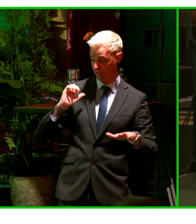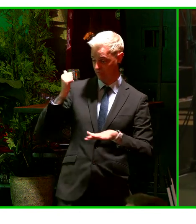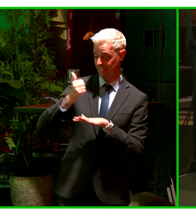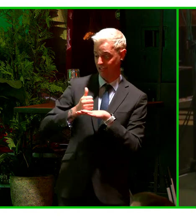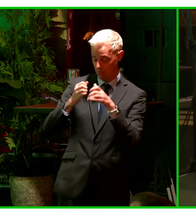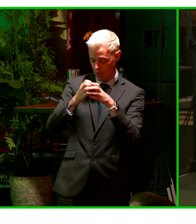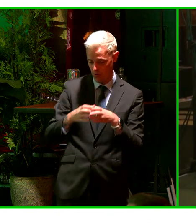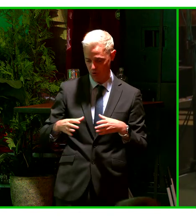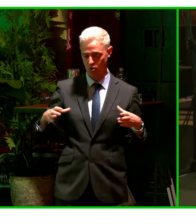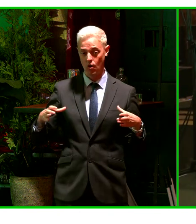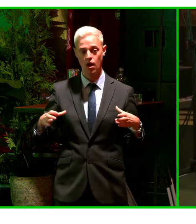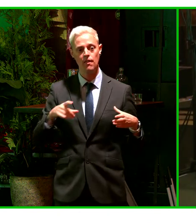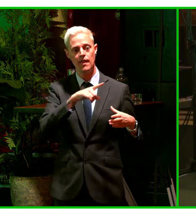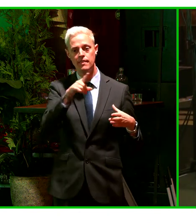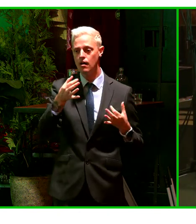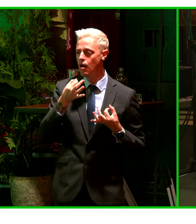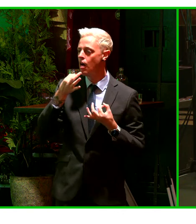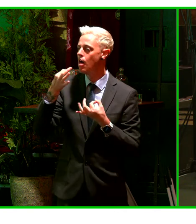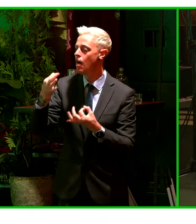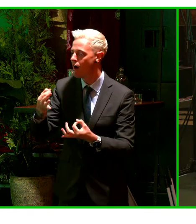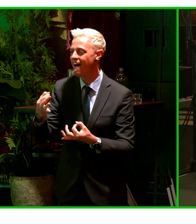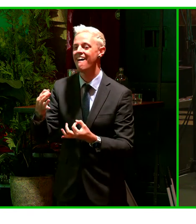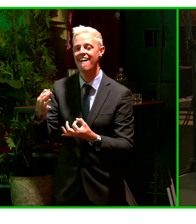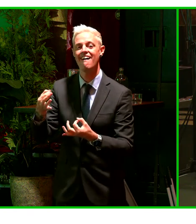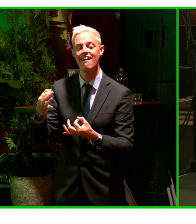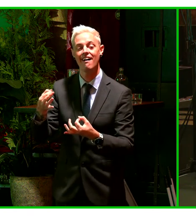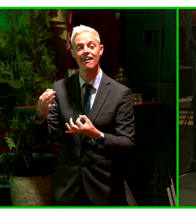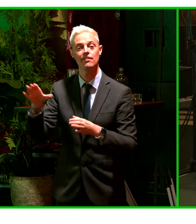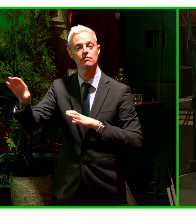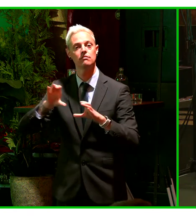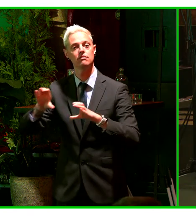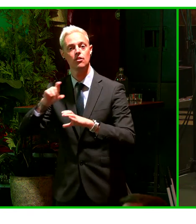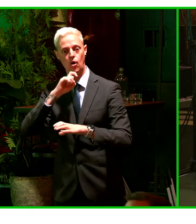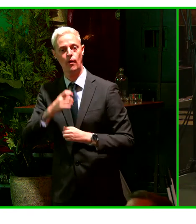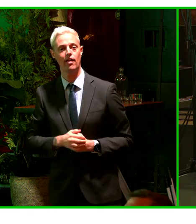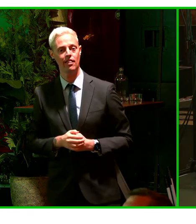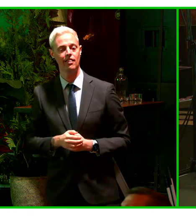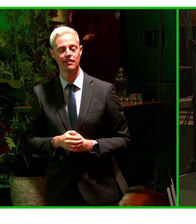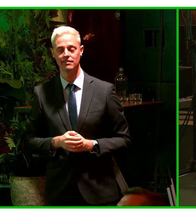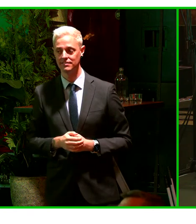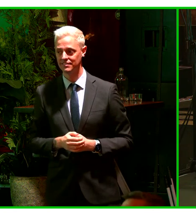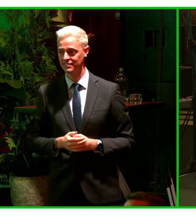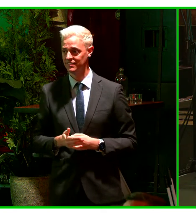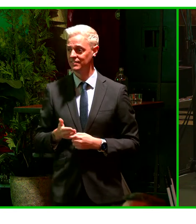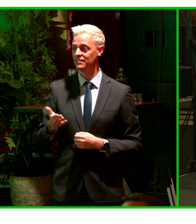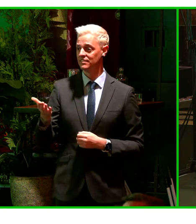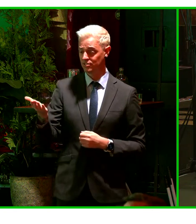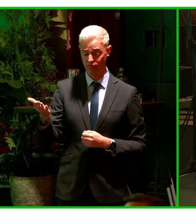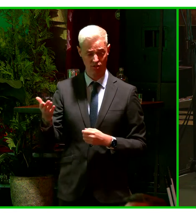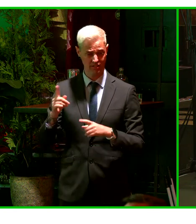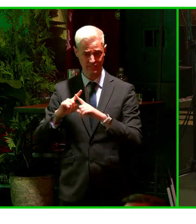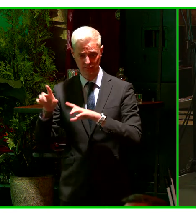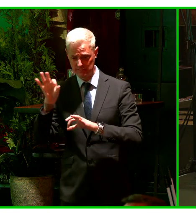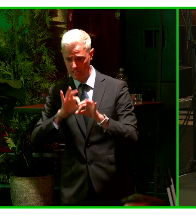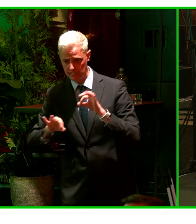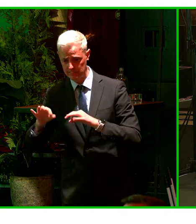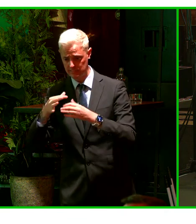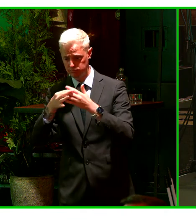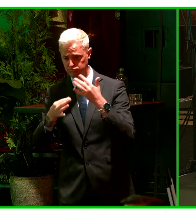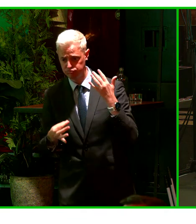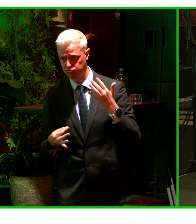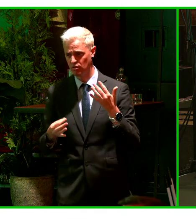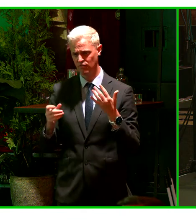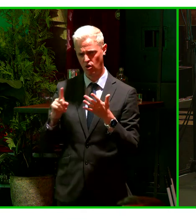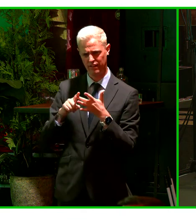And we will hear from one of our companies later today, Advanced Bacterial Sciences, who will be speaking this afternoon. And another one, E&R